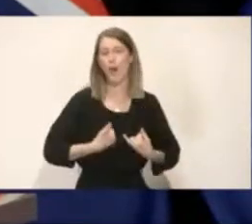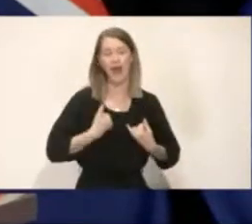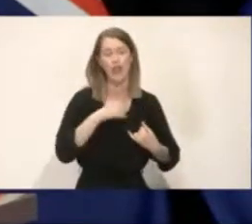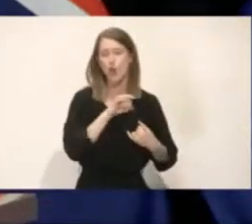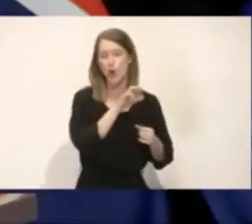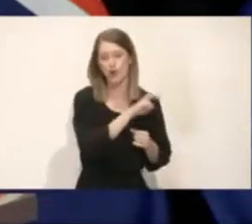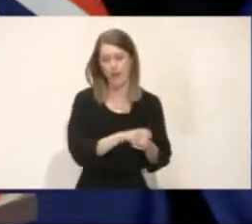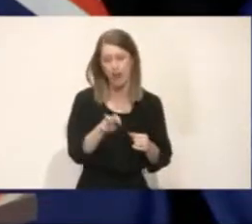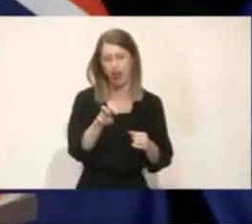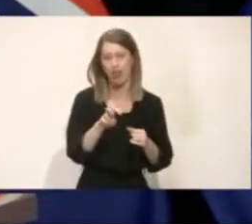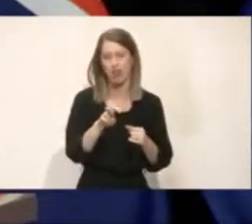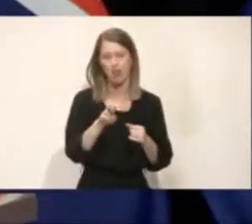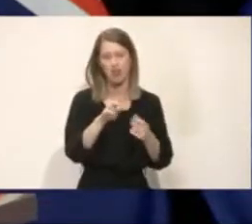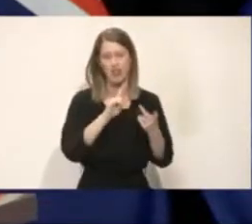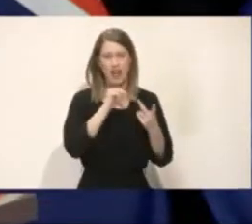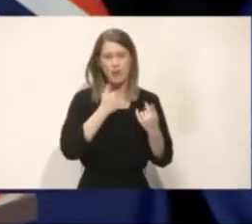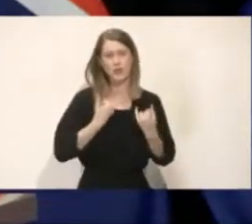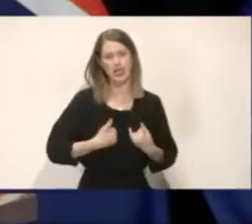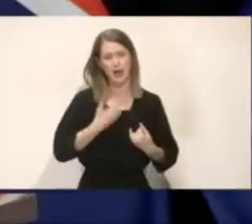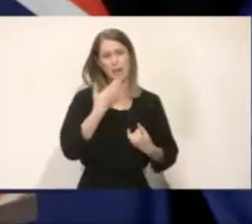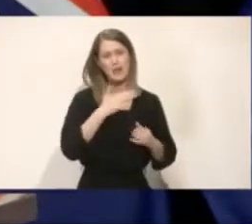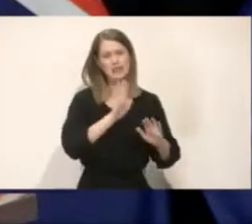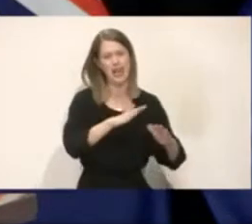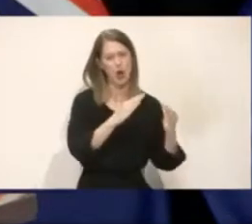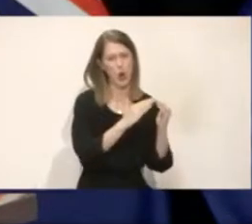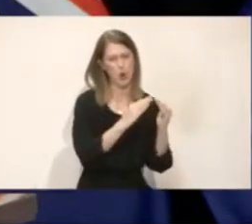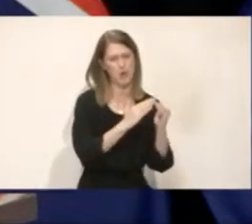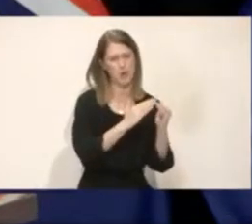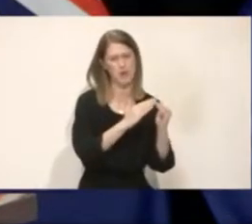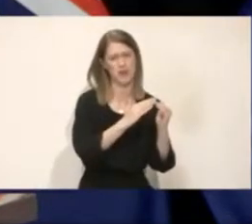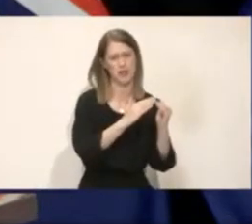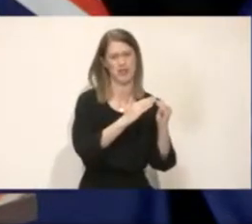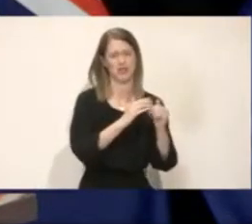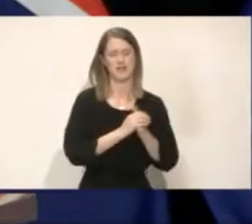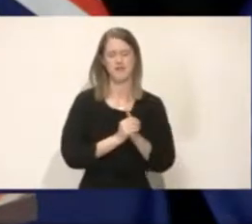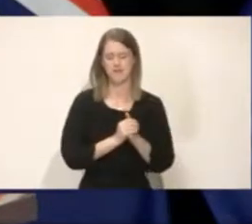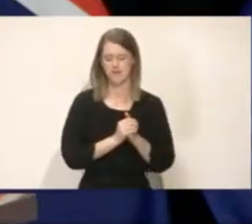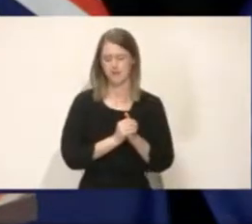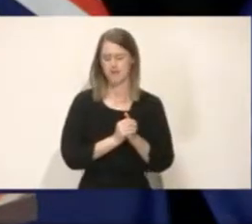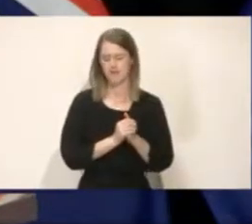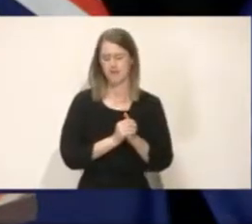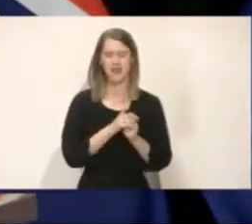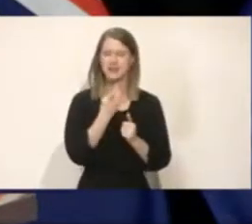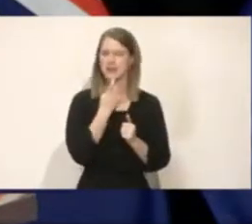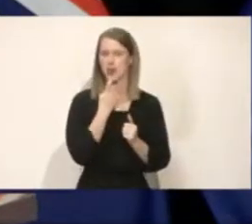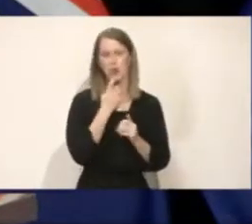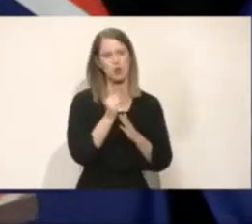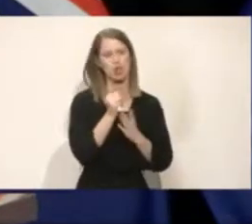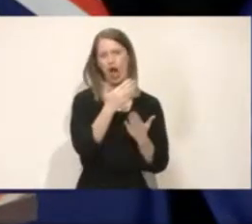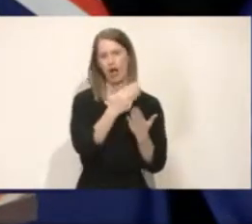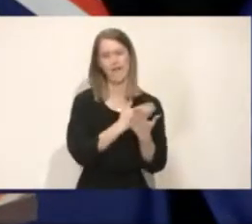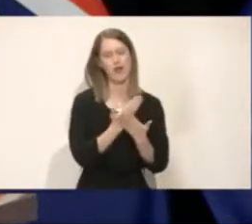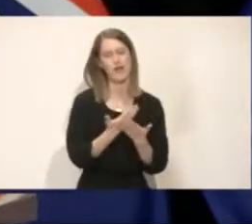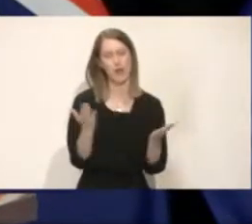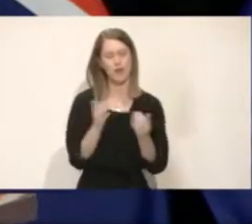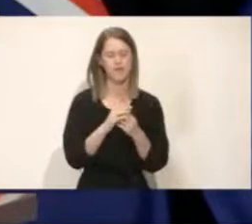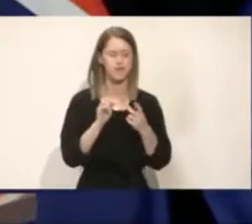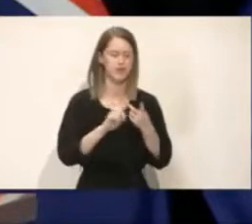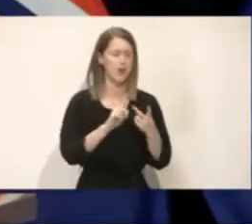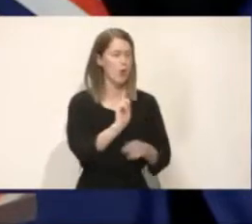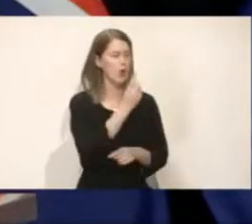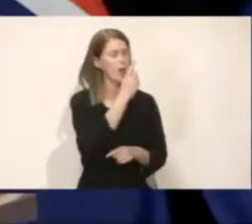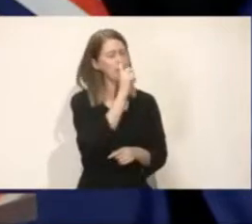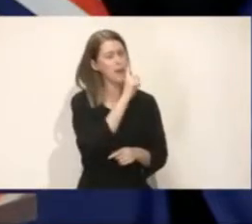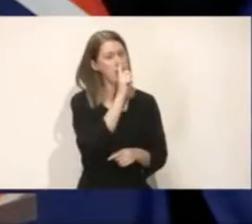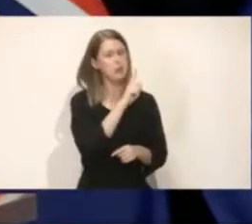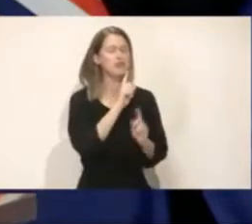But people should be staying home if they're sick, and not just from work, they should be staying home. So that's a very simple guideline. But then we're asking Aucklanders just